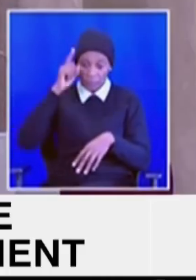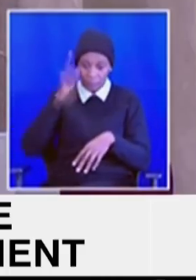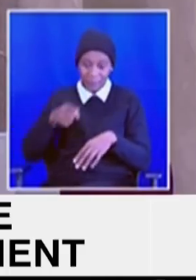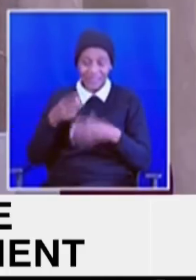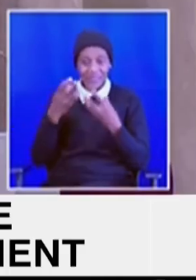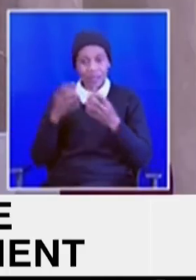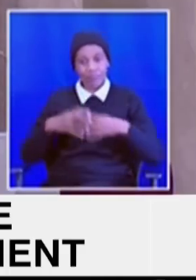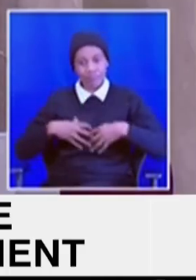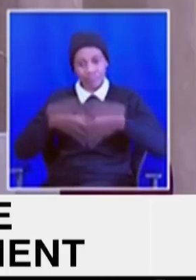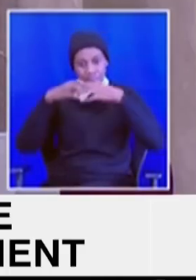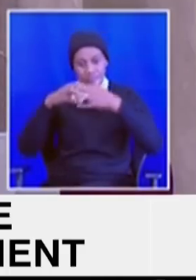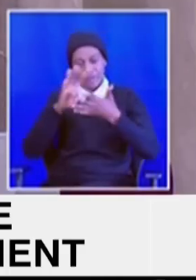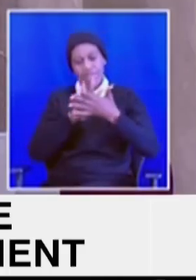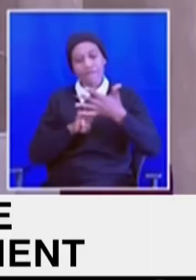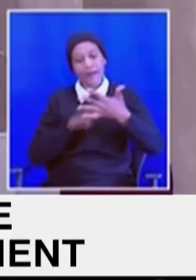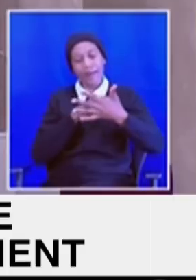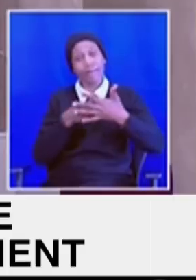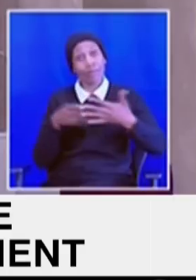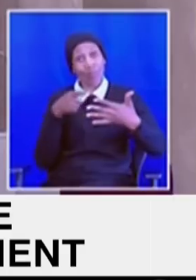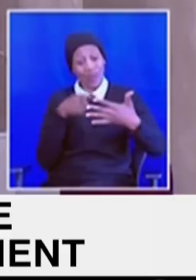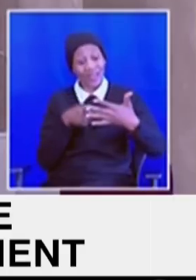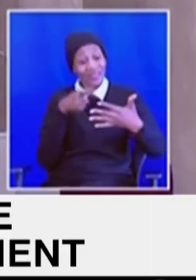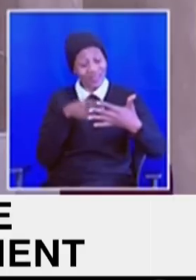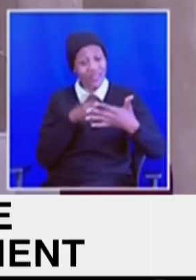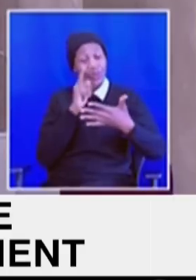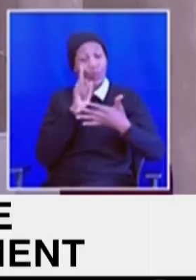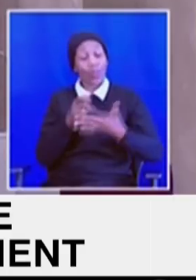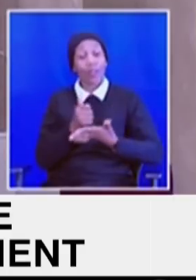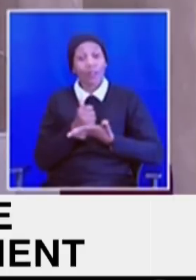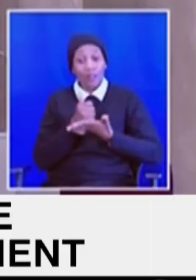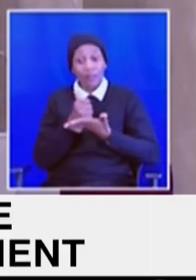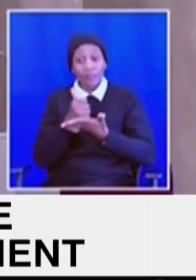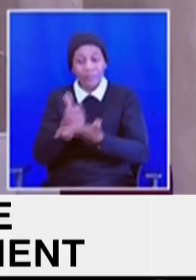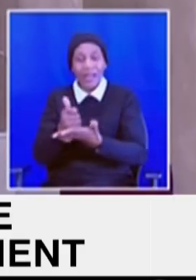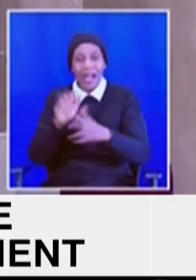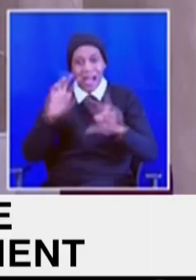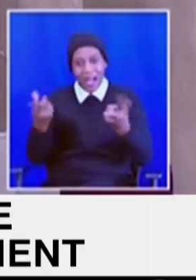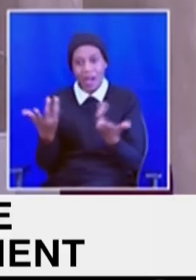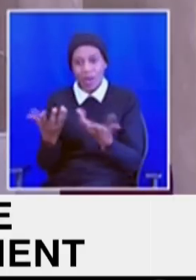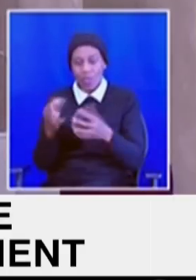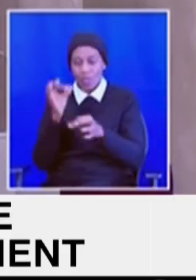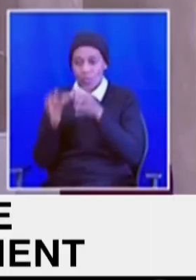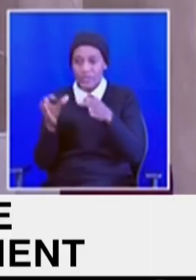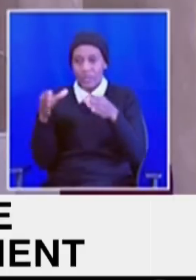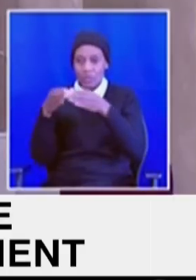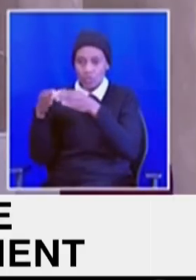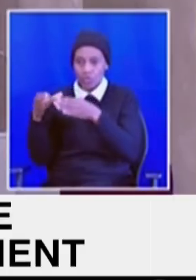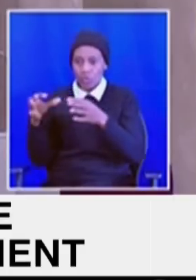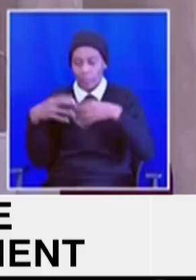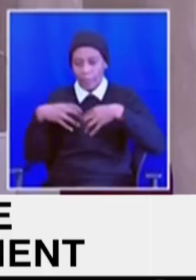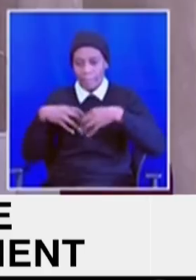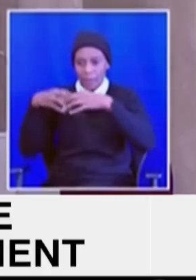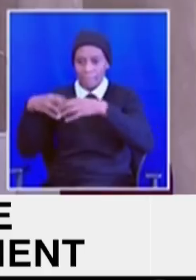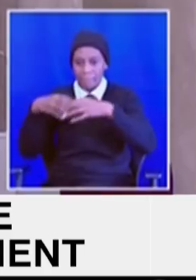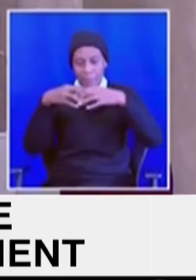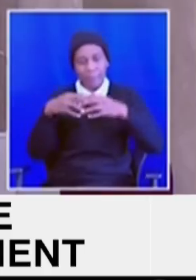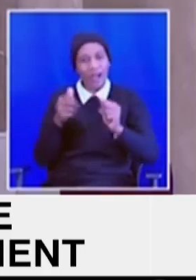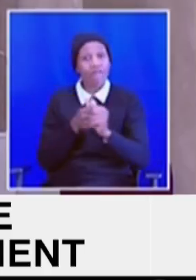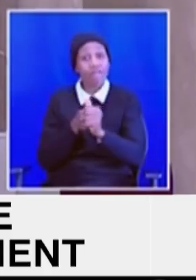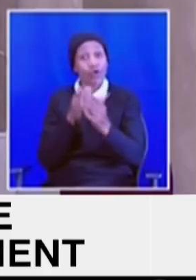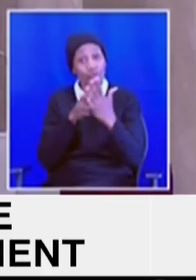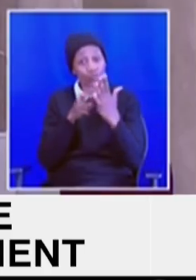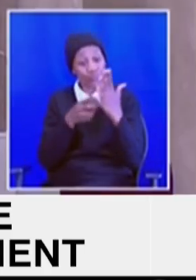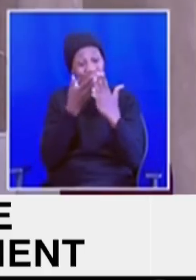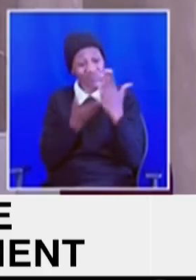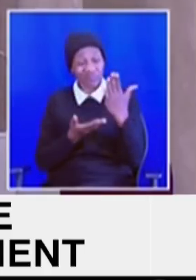framework that will guide how these coalitions are being set up. So